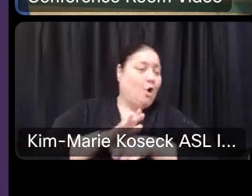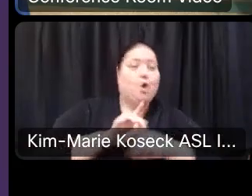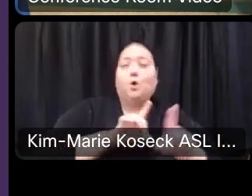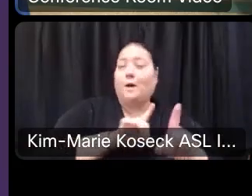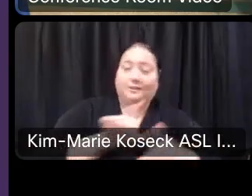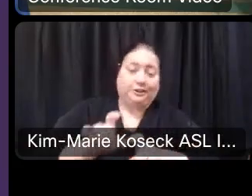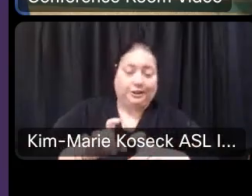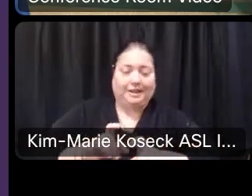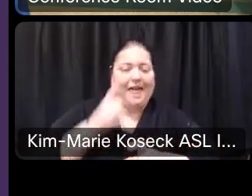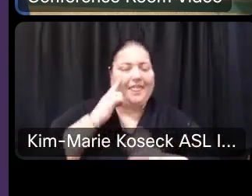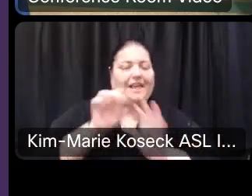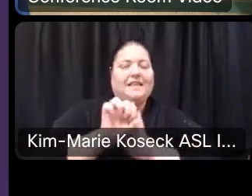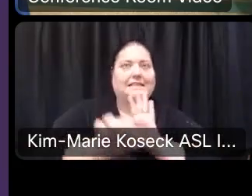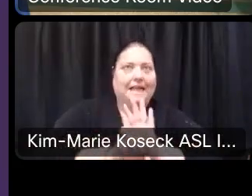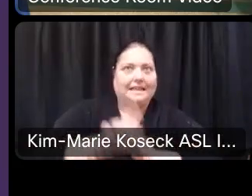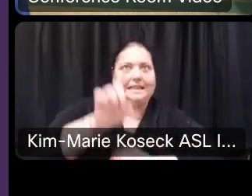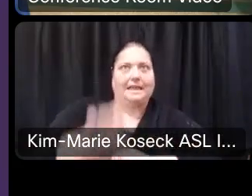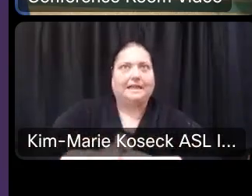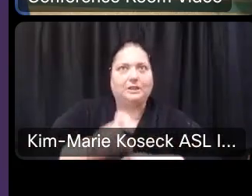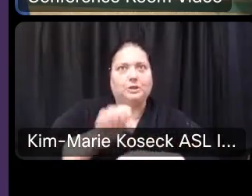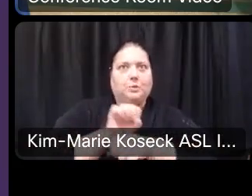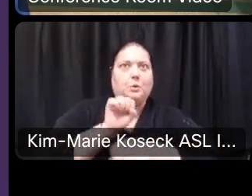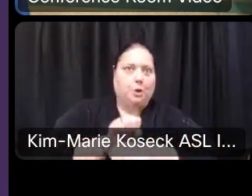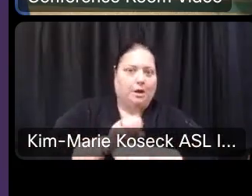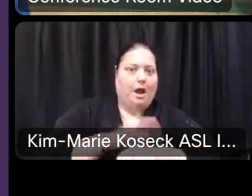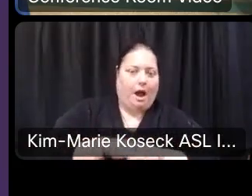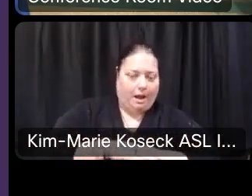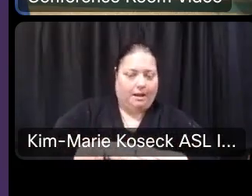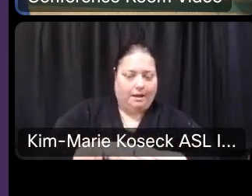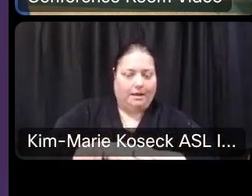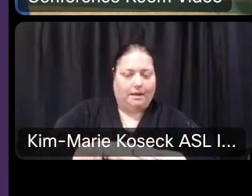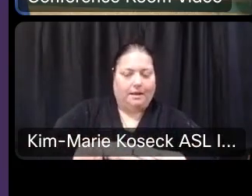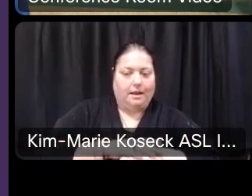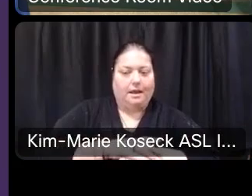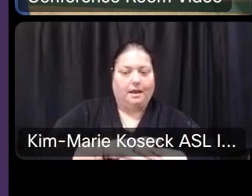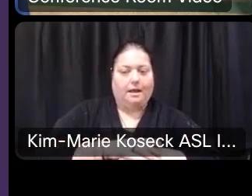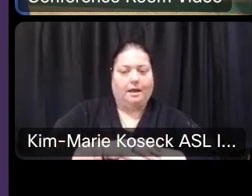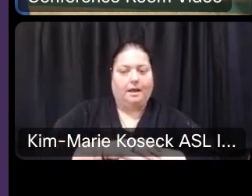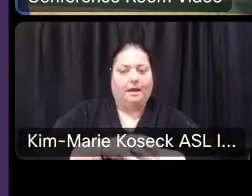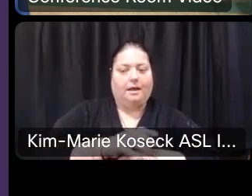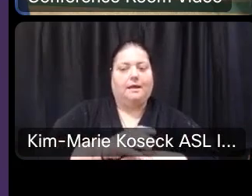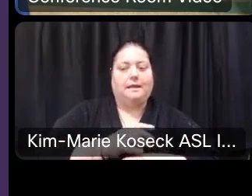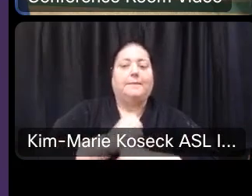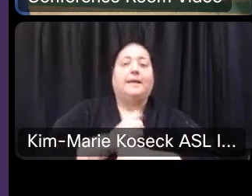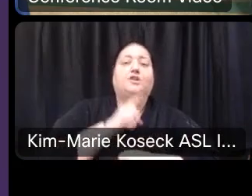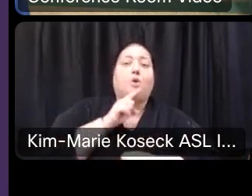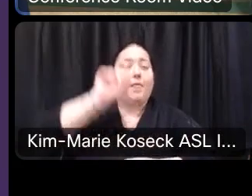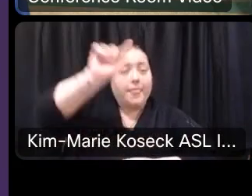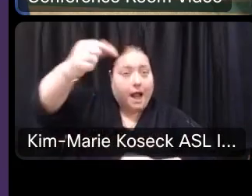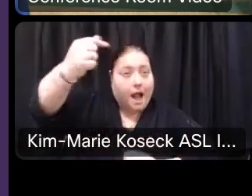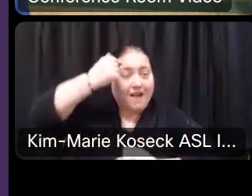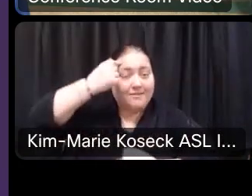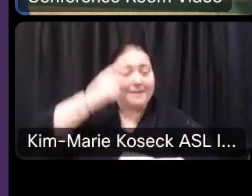think the state needs to really work and work on to make sure that the government actually